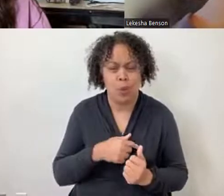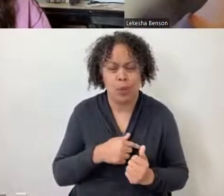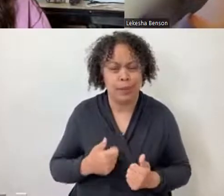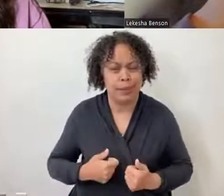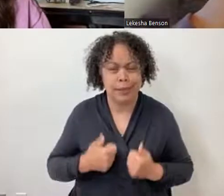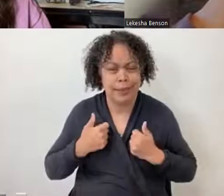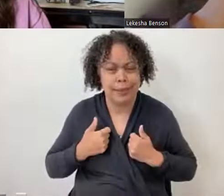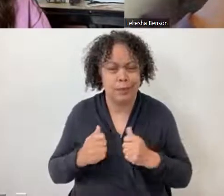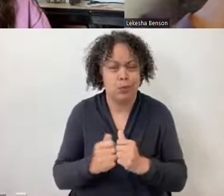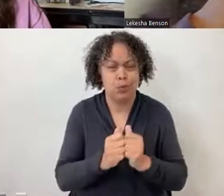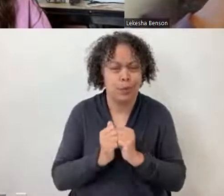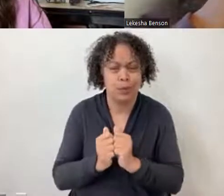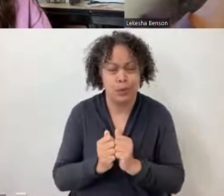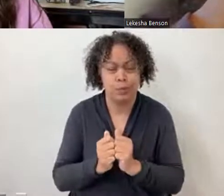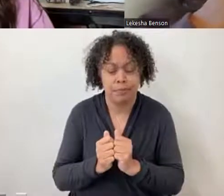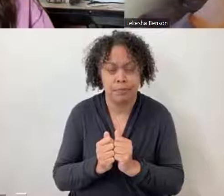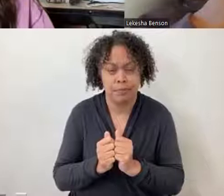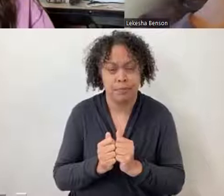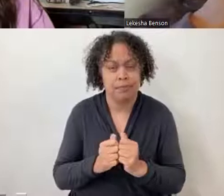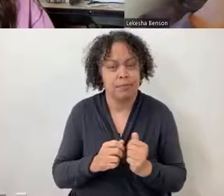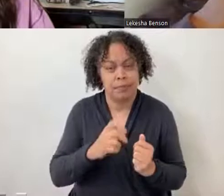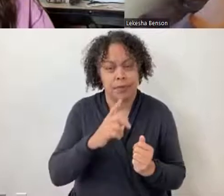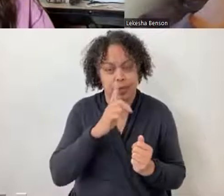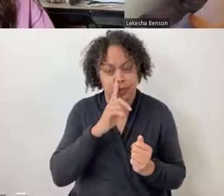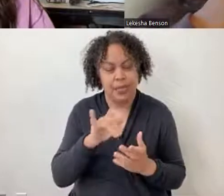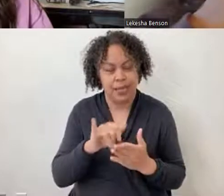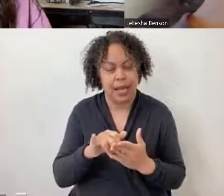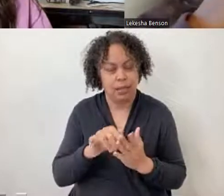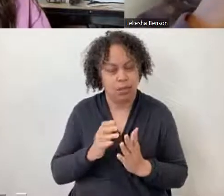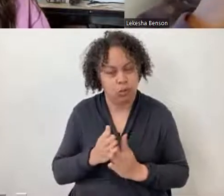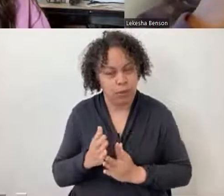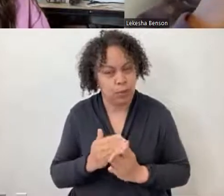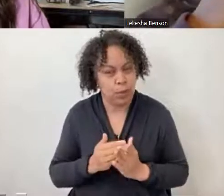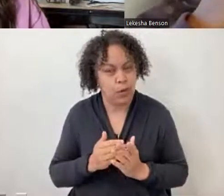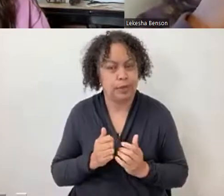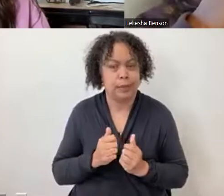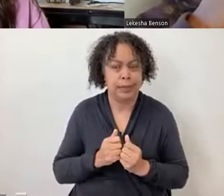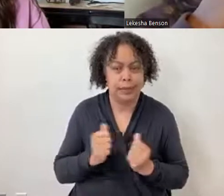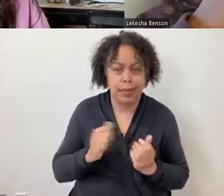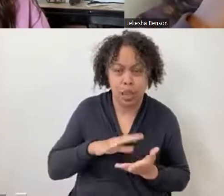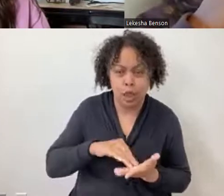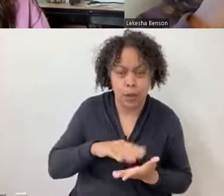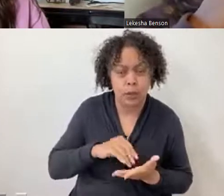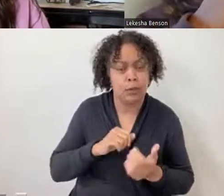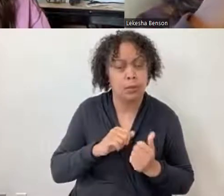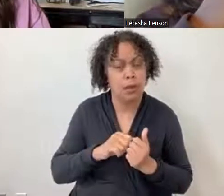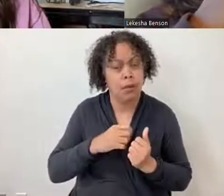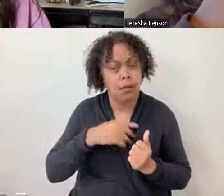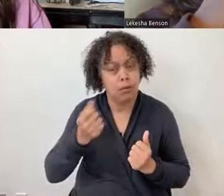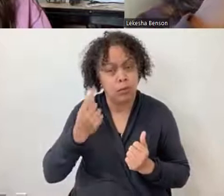make this journey together. So it really is that transparency, it's learning, it's understanding